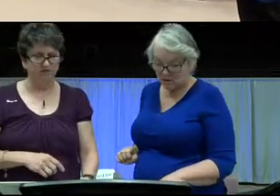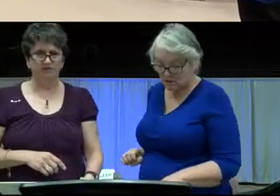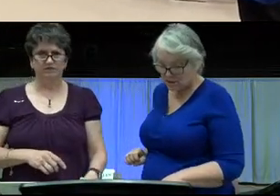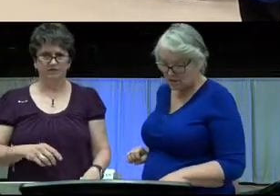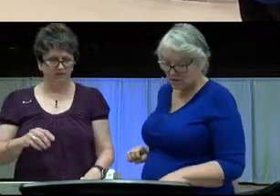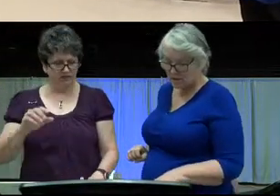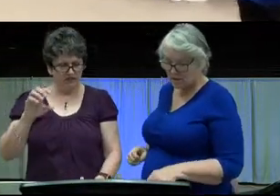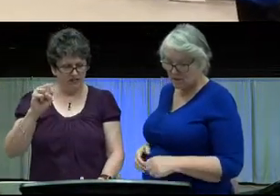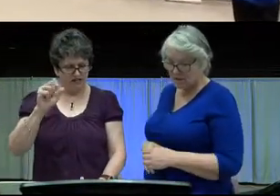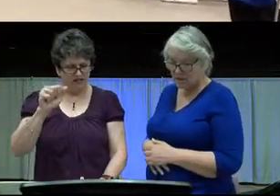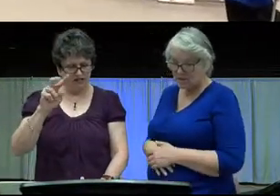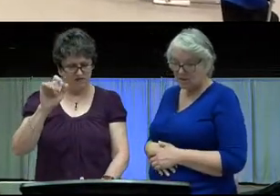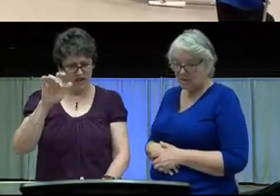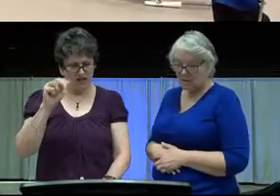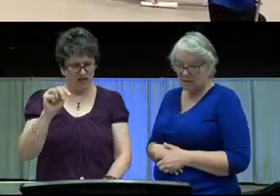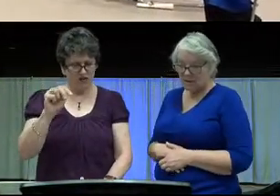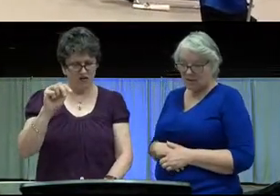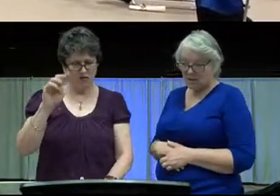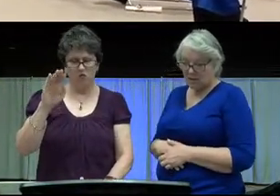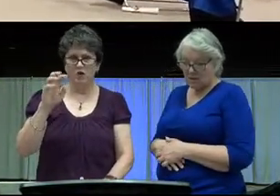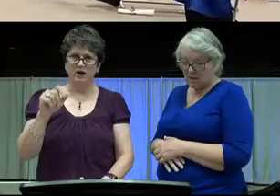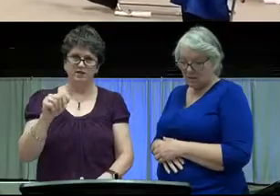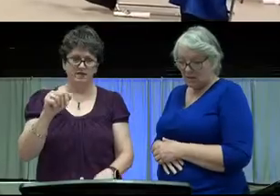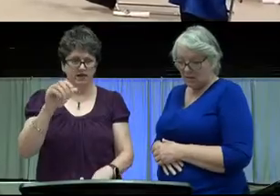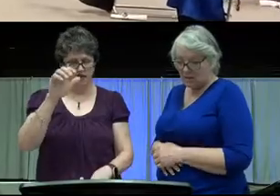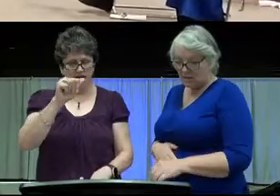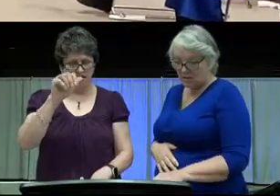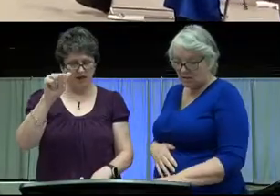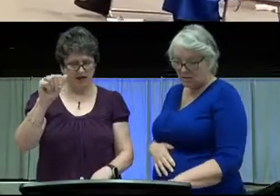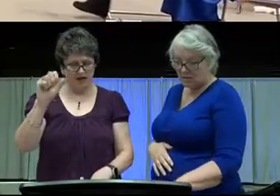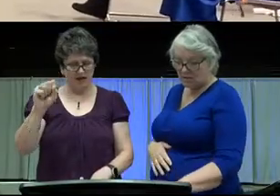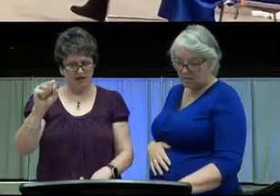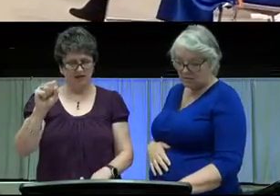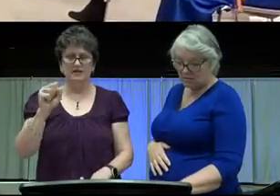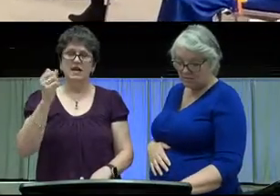Savannah Boyles, Associate of Applied Science, Dental Hygiene.